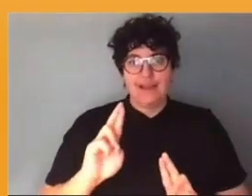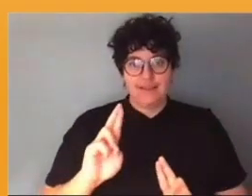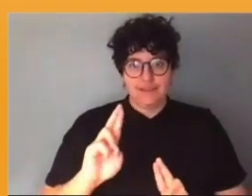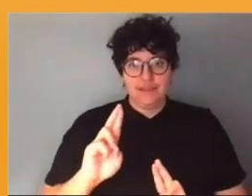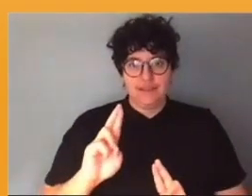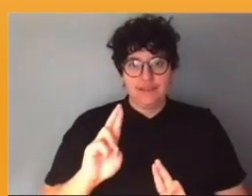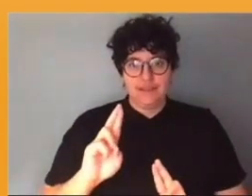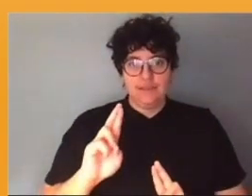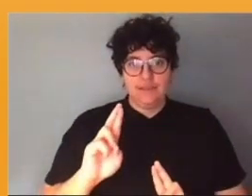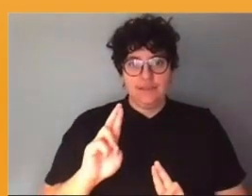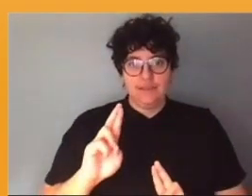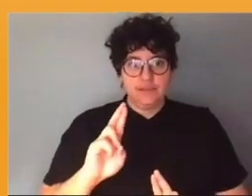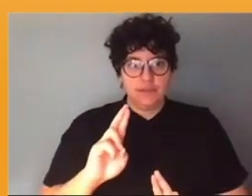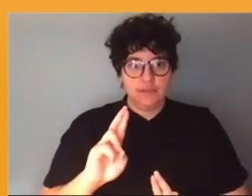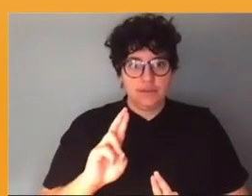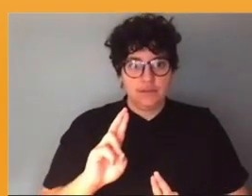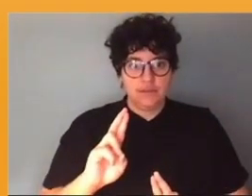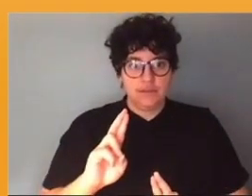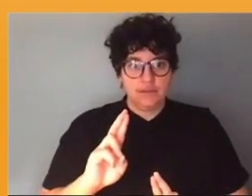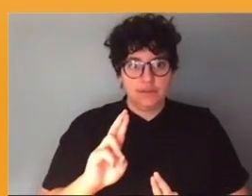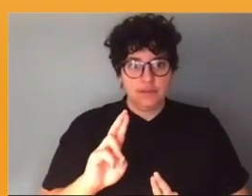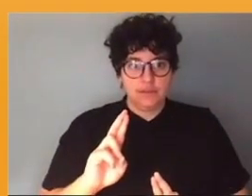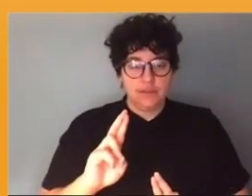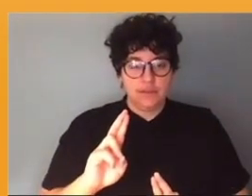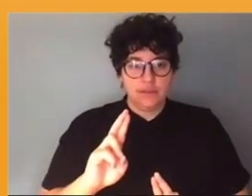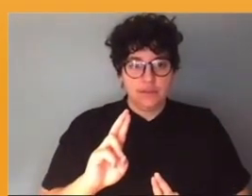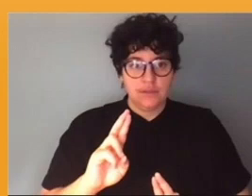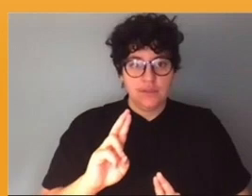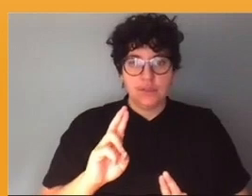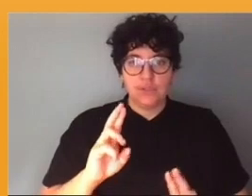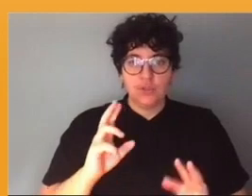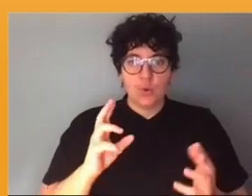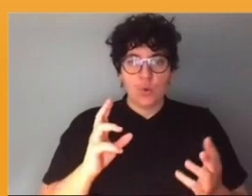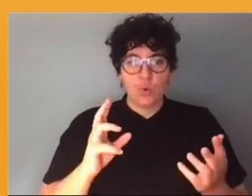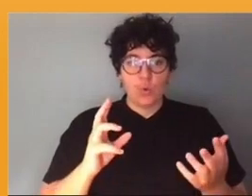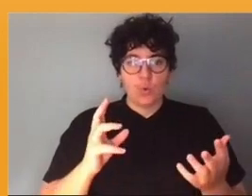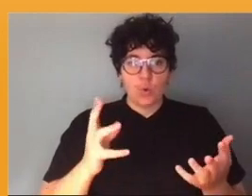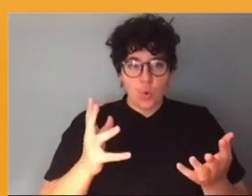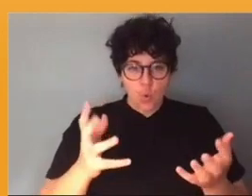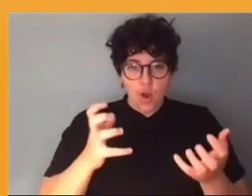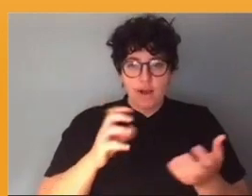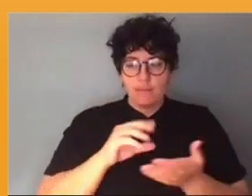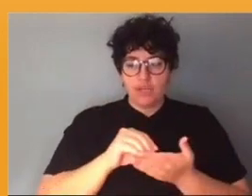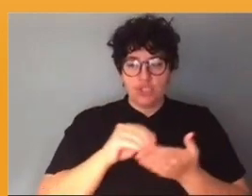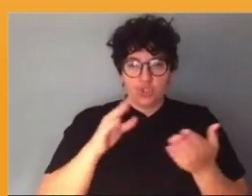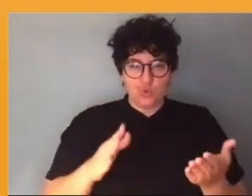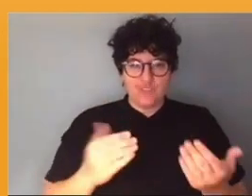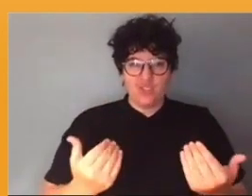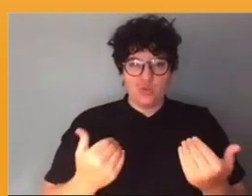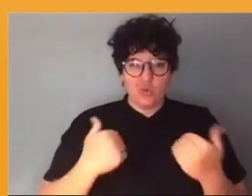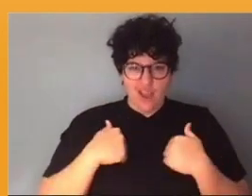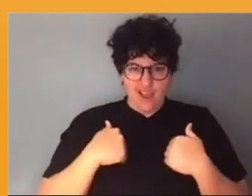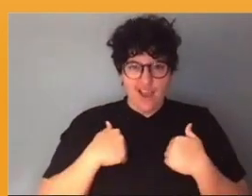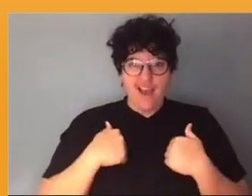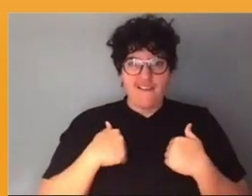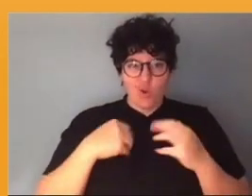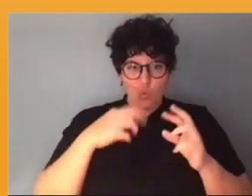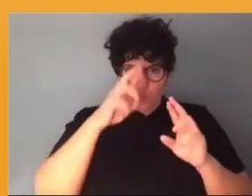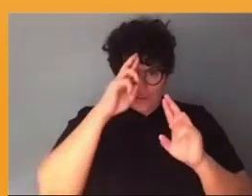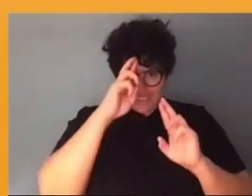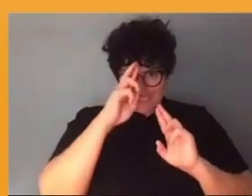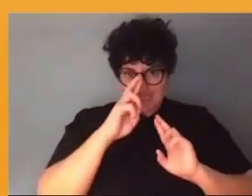that you want from your students to have toward the